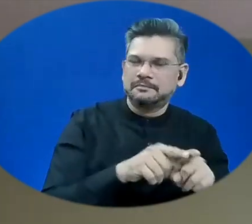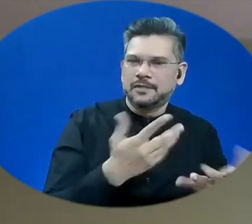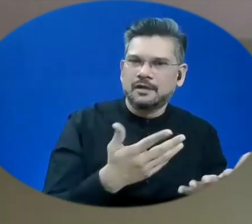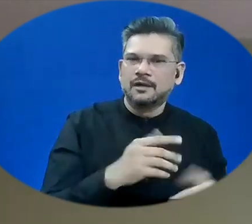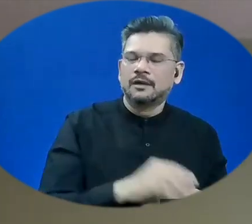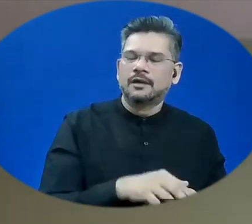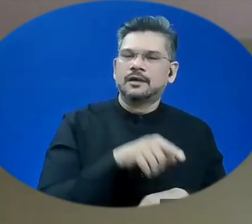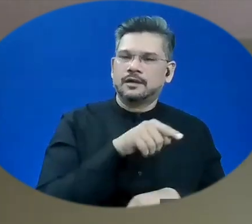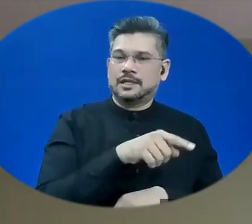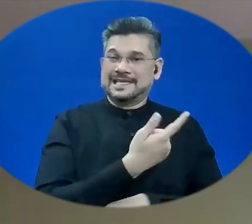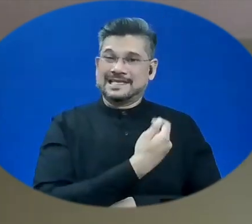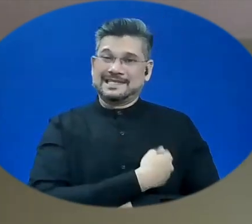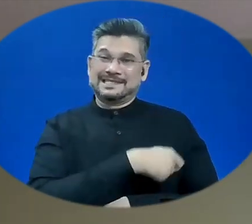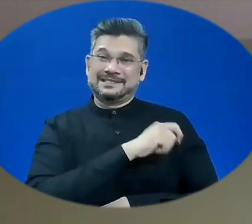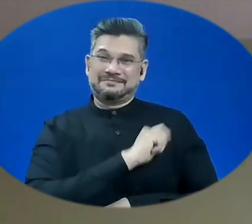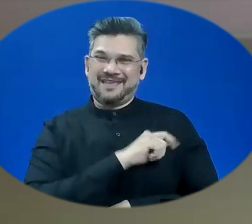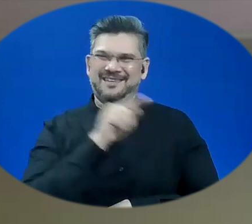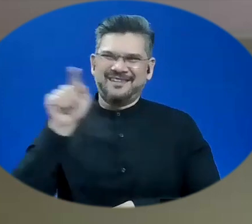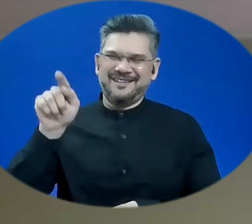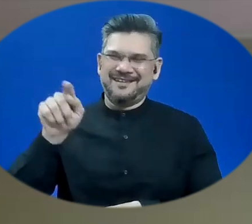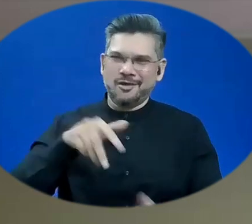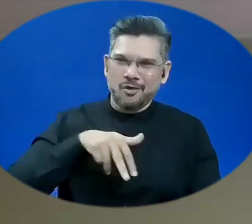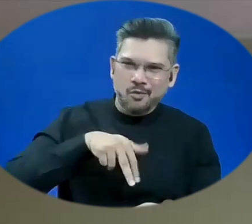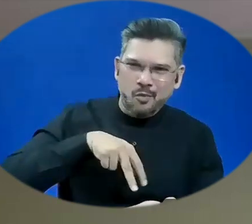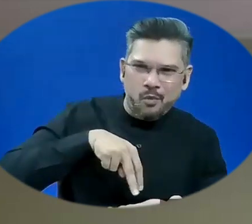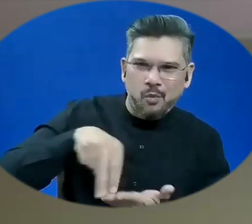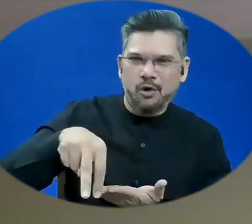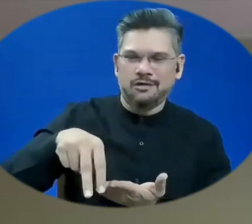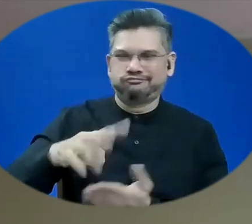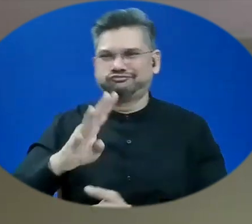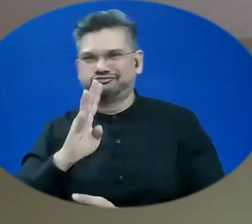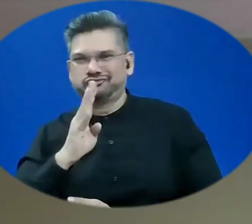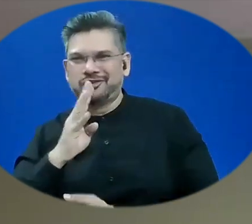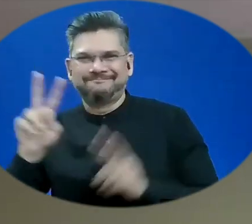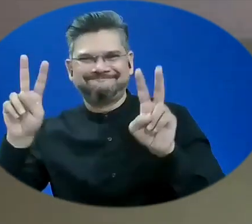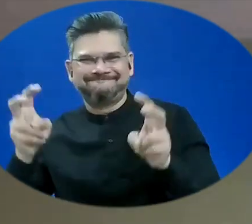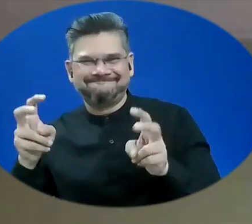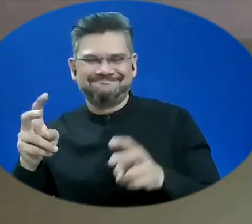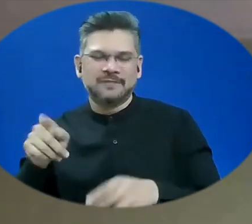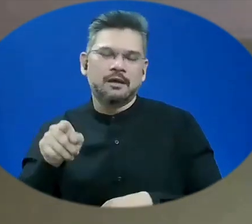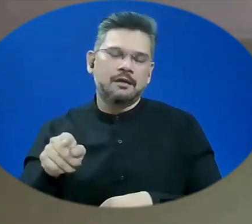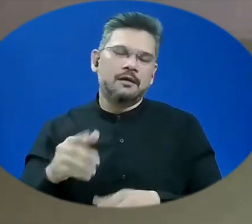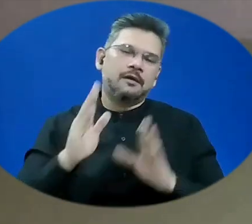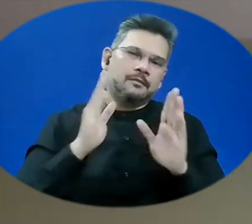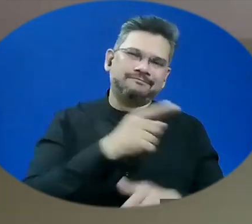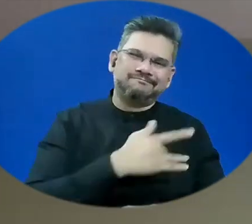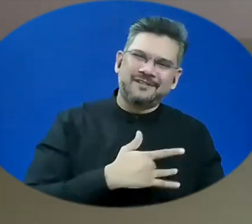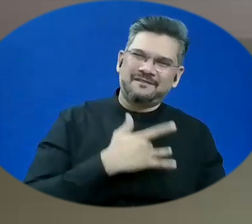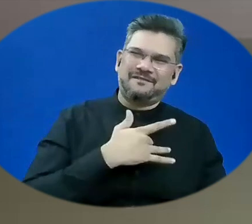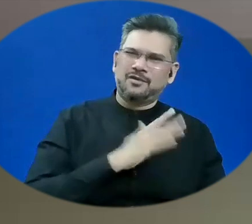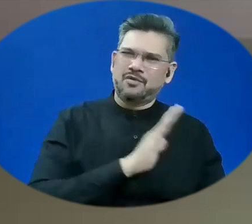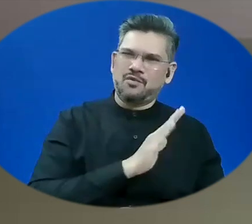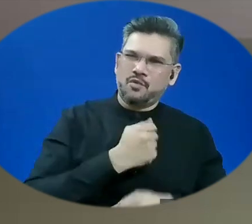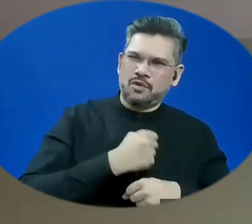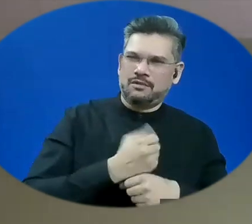in Spain, she found that she had to return to her grassroots to inform her science and inform her work. So let's watch her talk a little bit